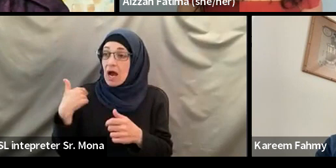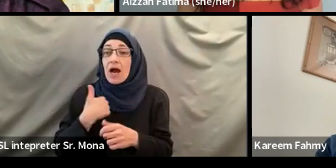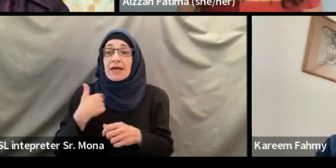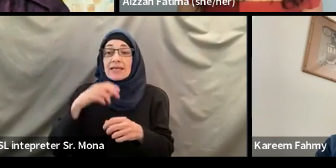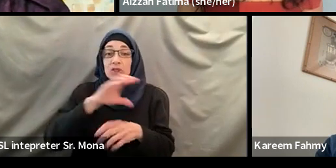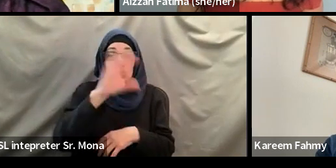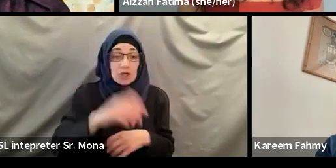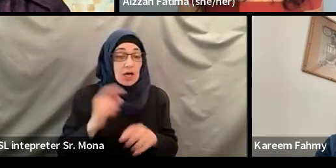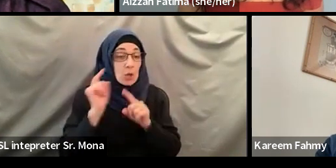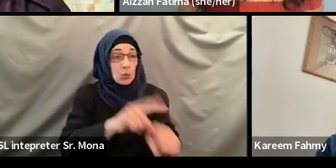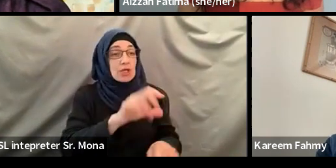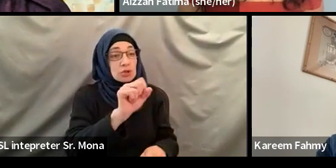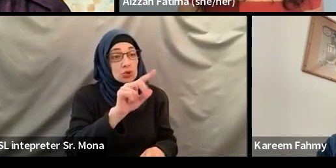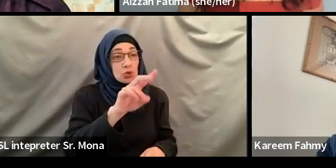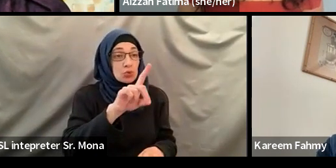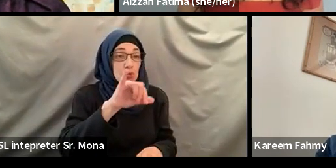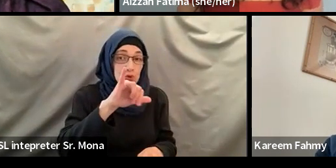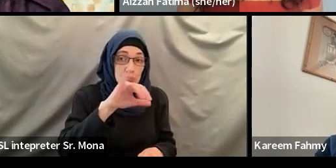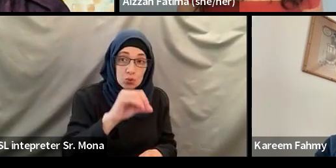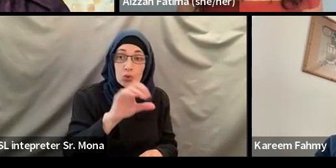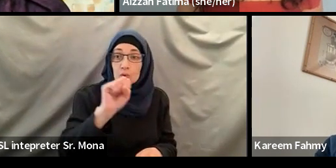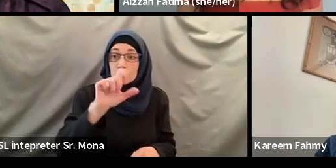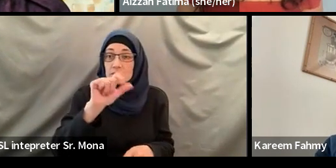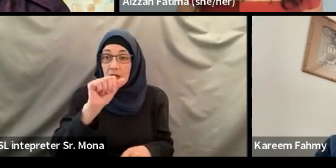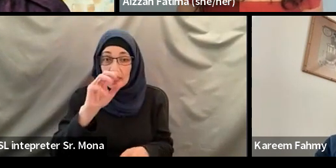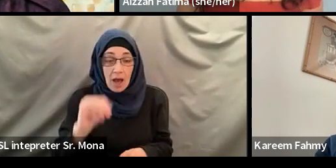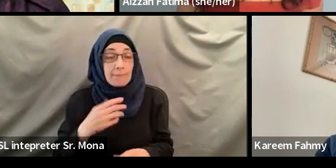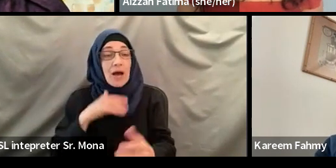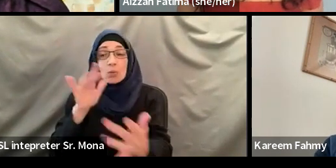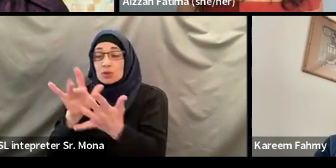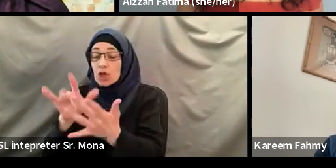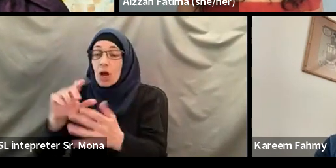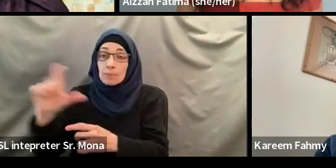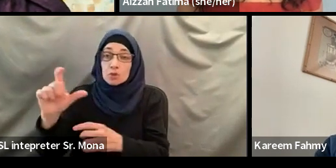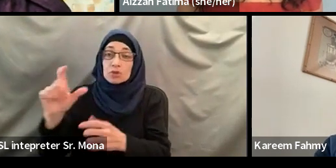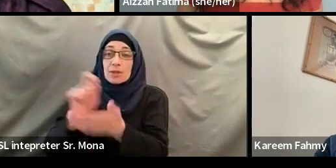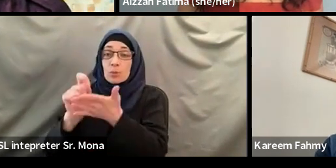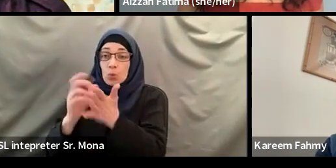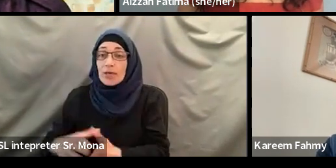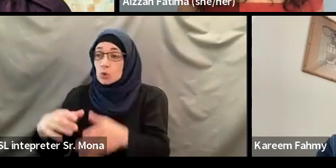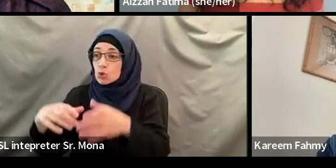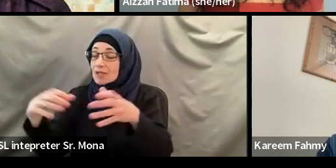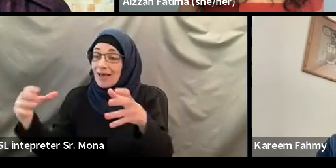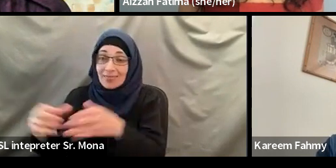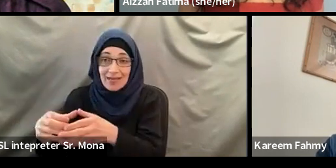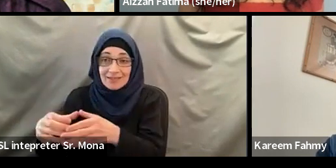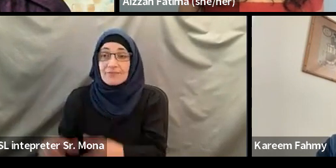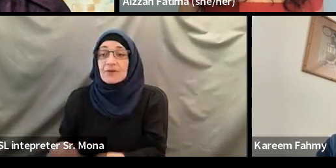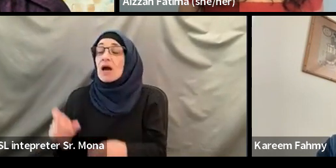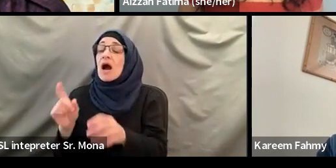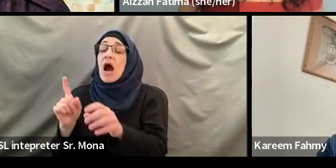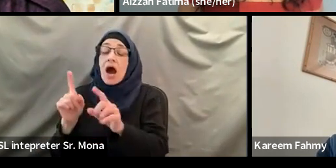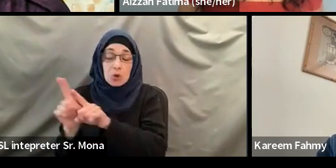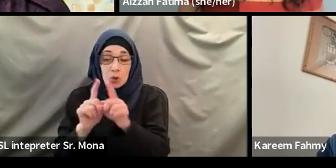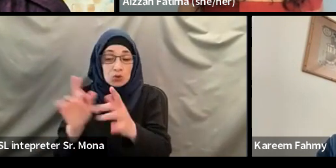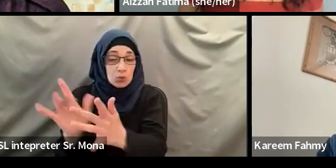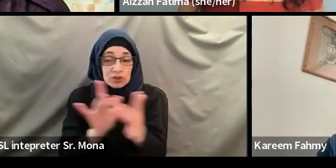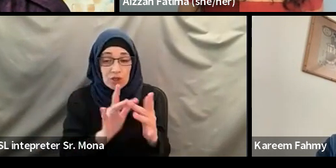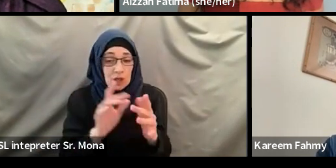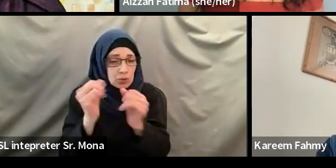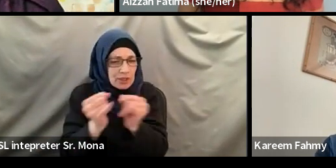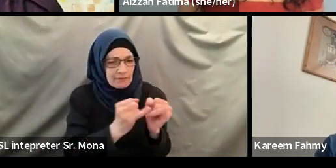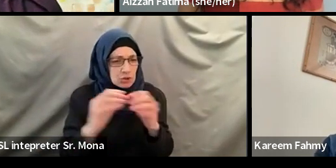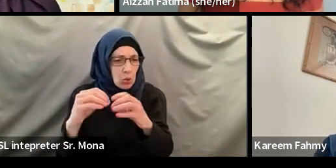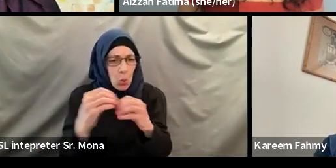I reached out to Muslim Writers Collective. Not only that, but I reached out to individual organizations that were more